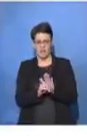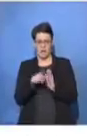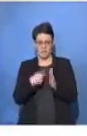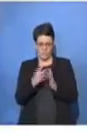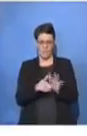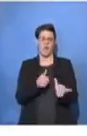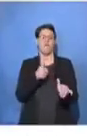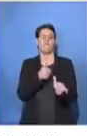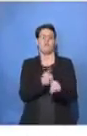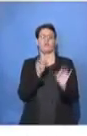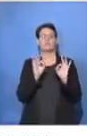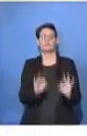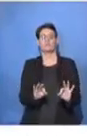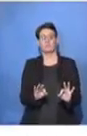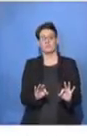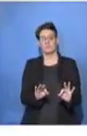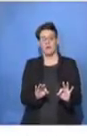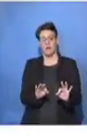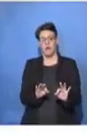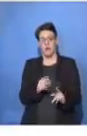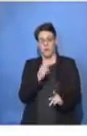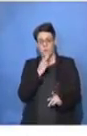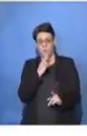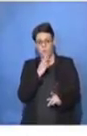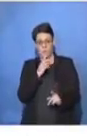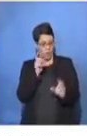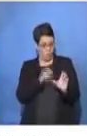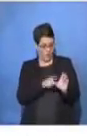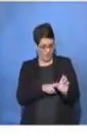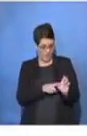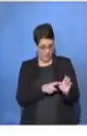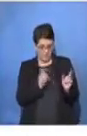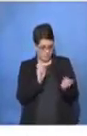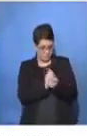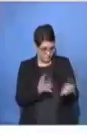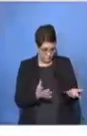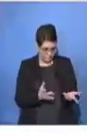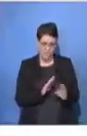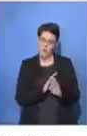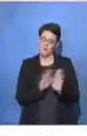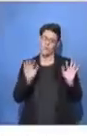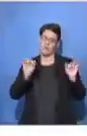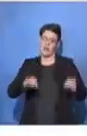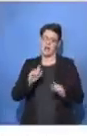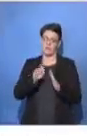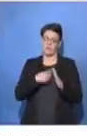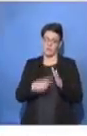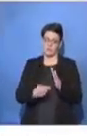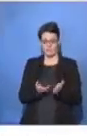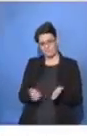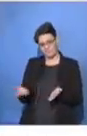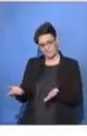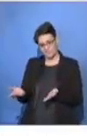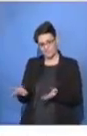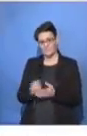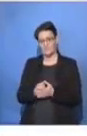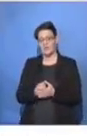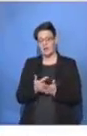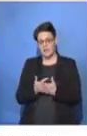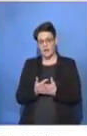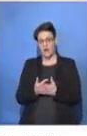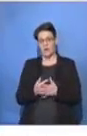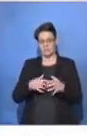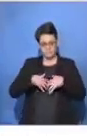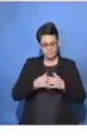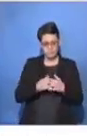followed, and those who did not meet the qualifications were not allowed to vote. The set